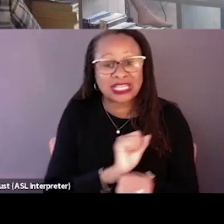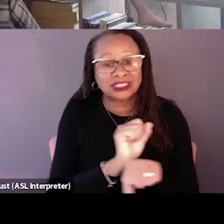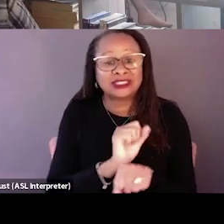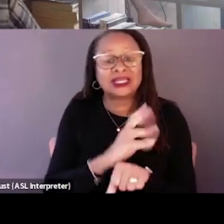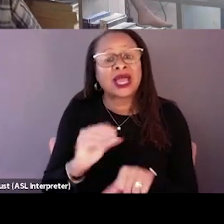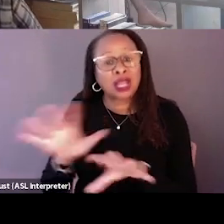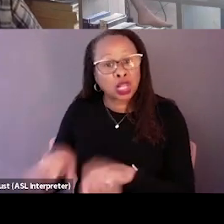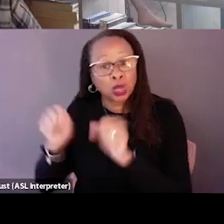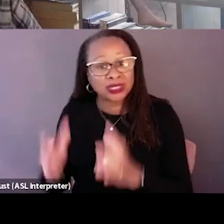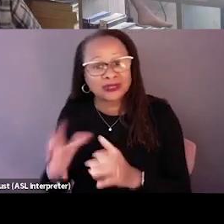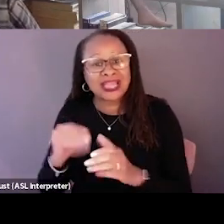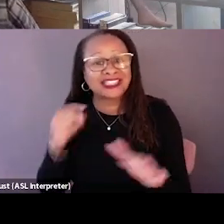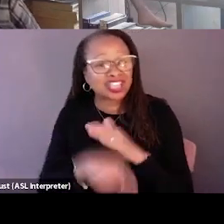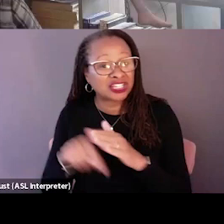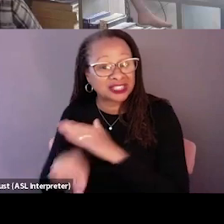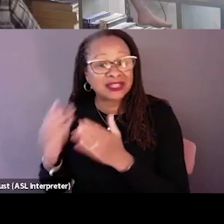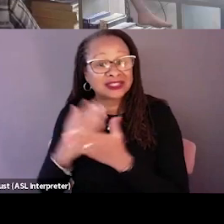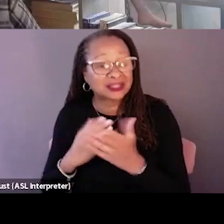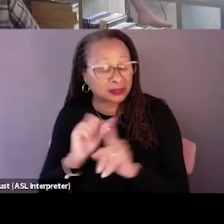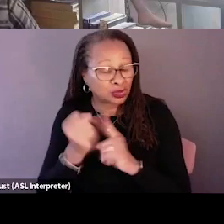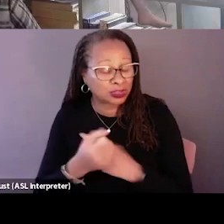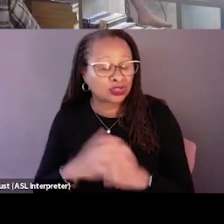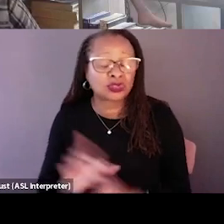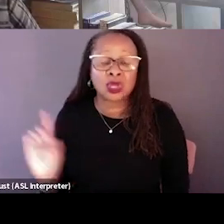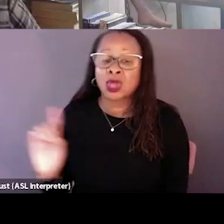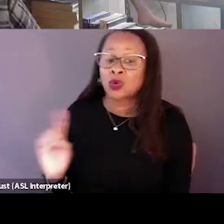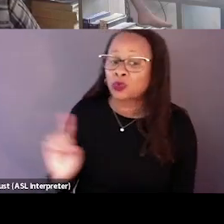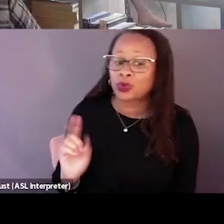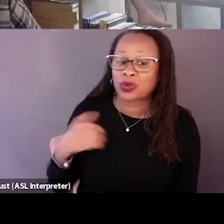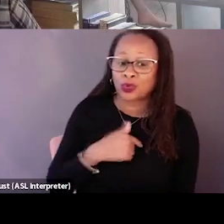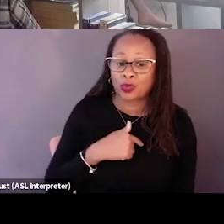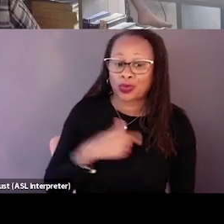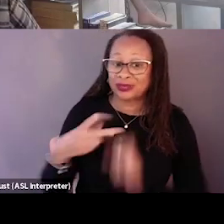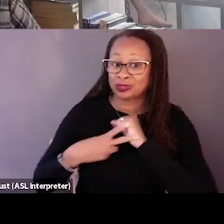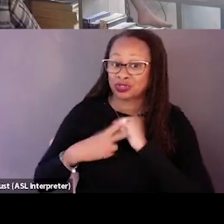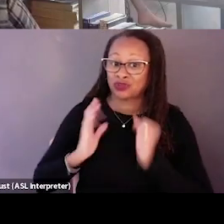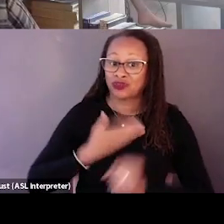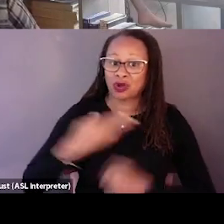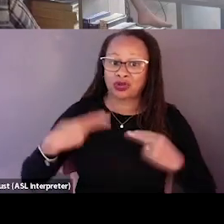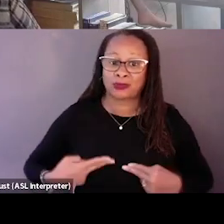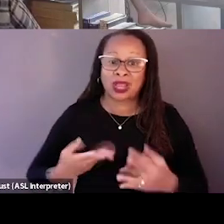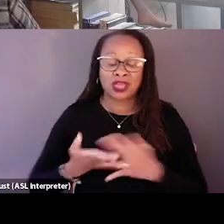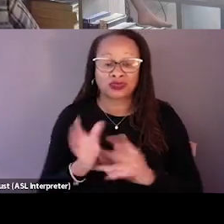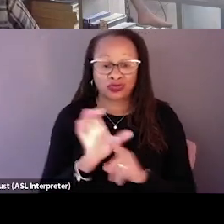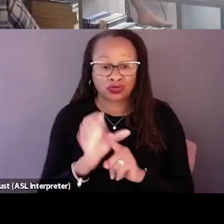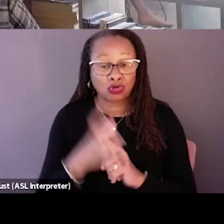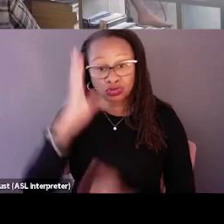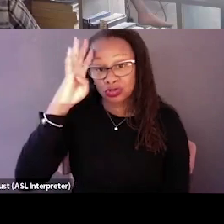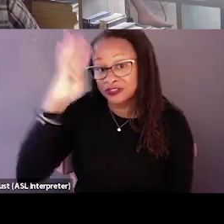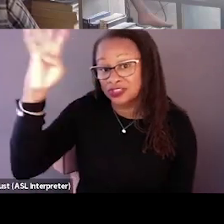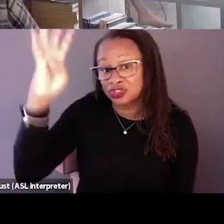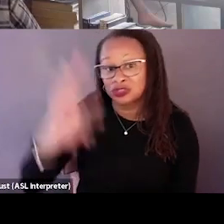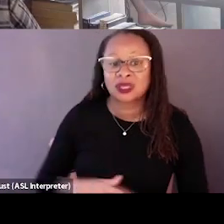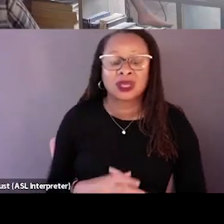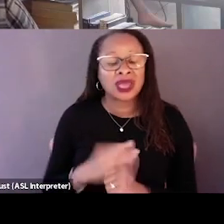and genocide in some cases, where we preserve our humanity through these cultural innovations